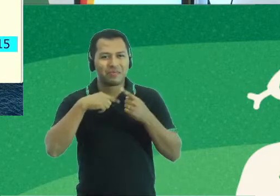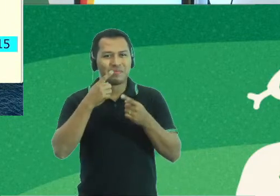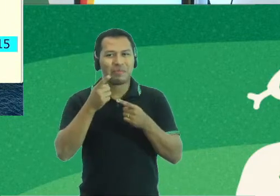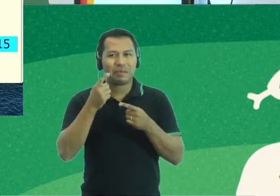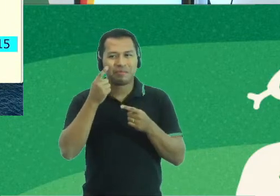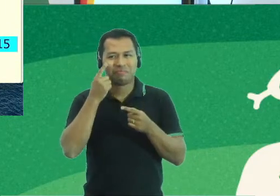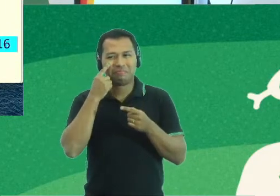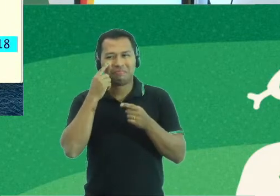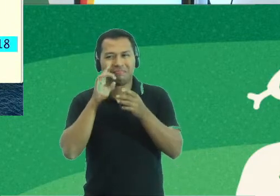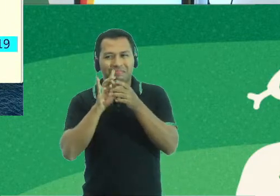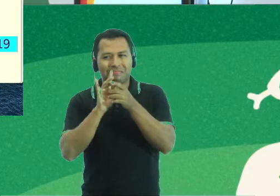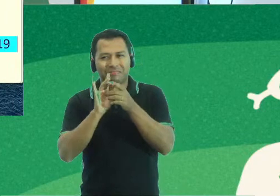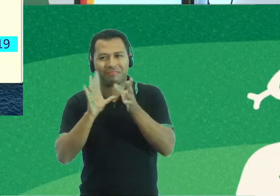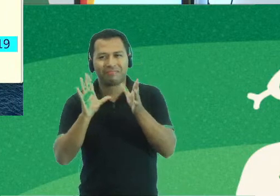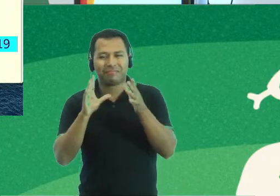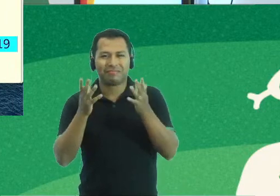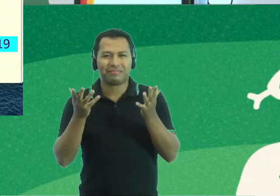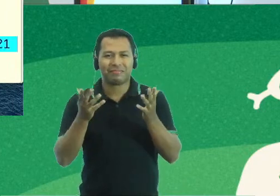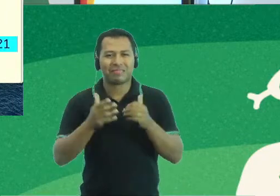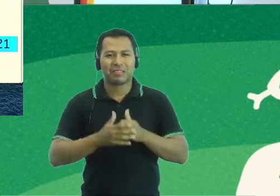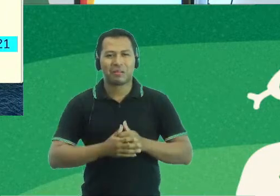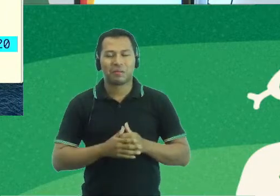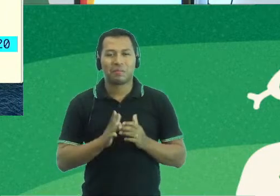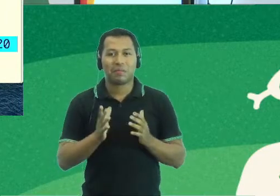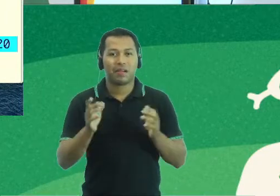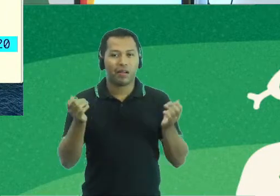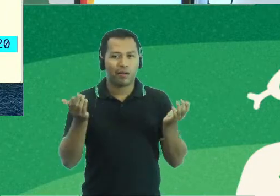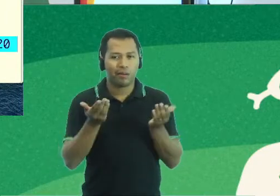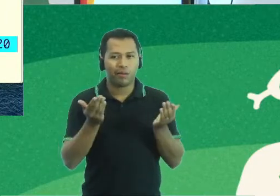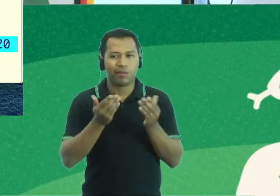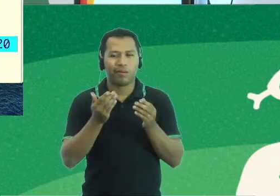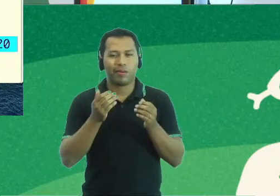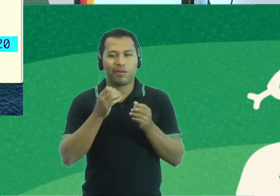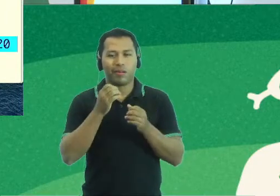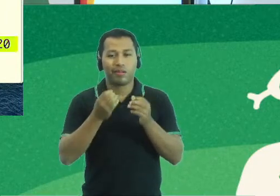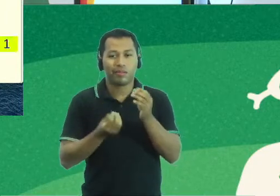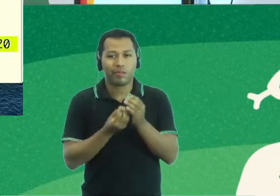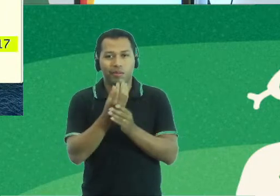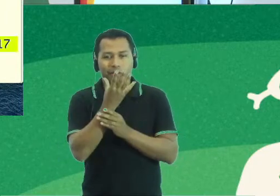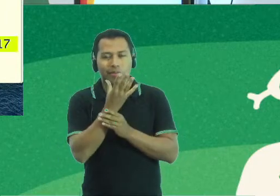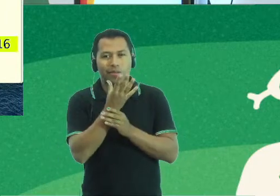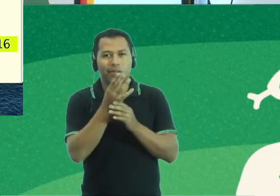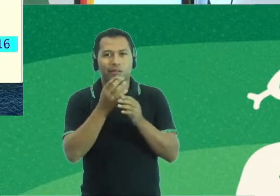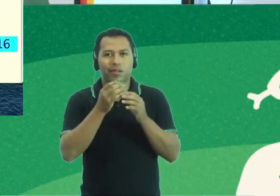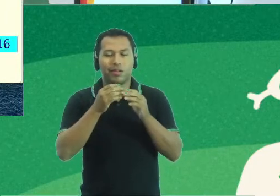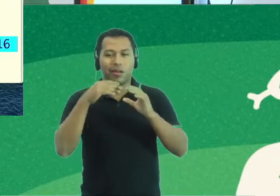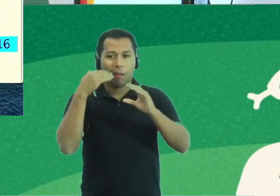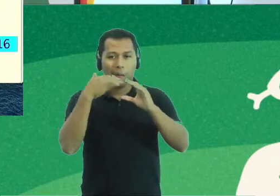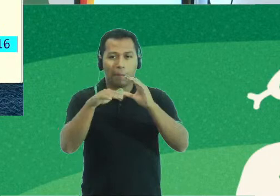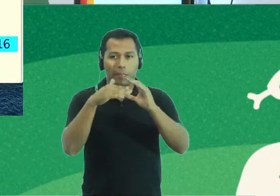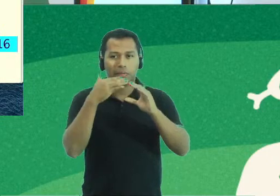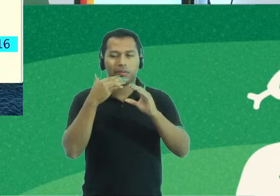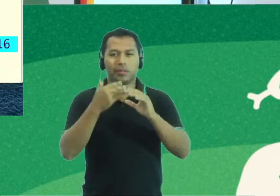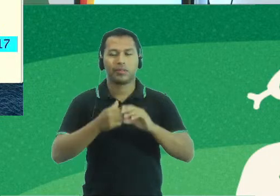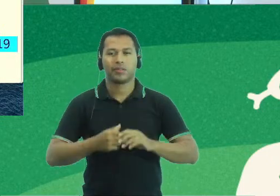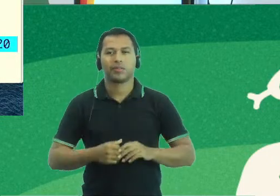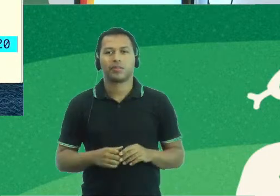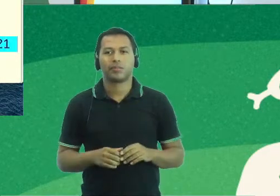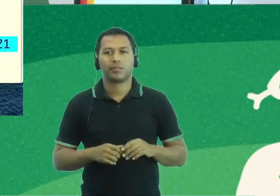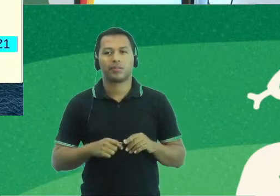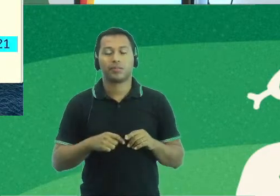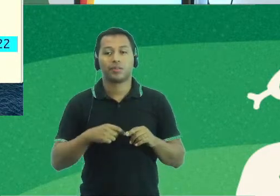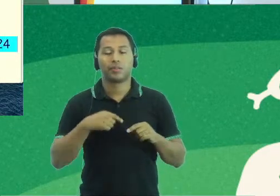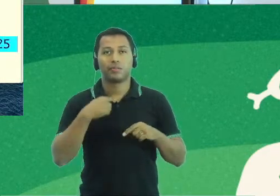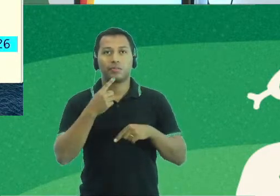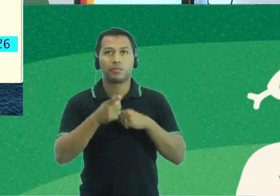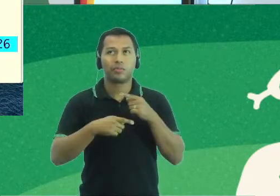create a message. So I can create a message with this mail object. And what this is going to do is it's going to take, I'm going to say that this function